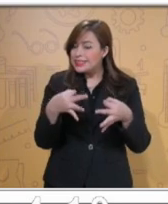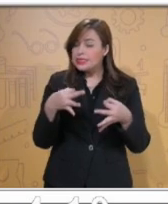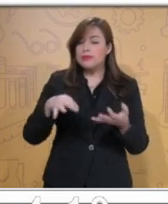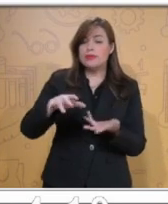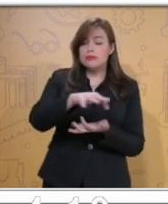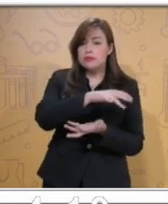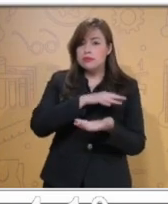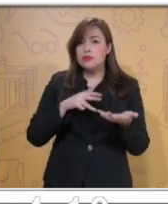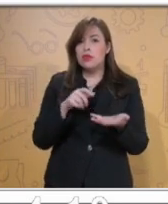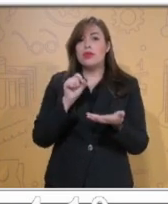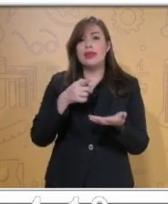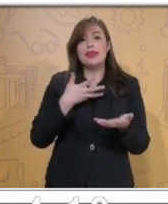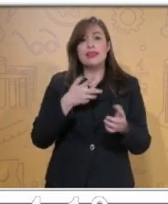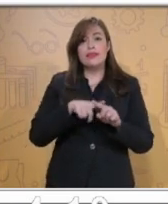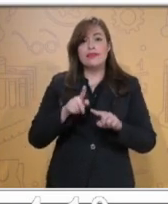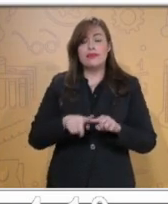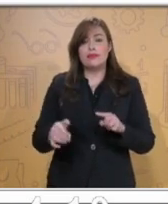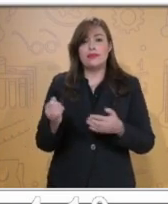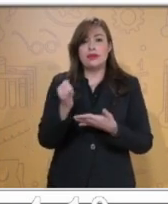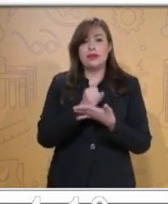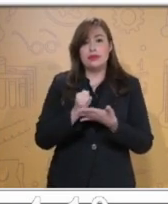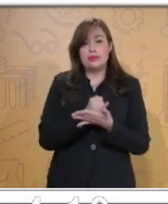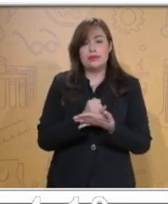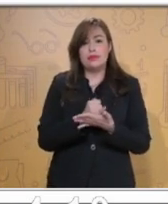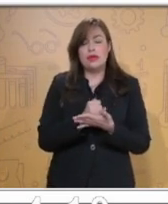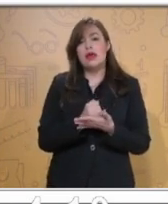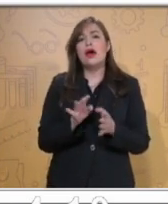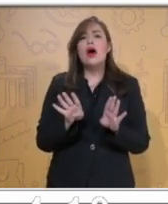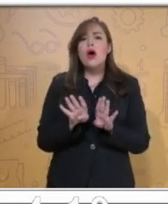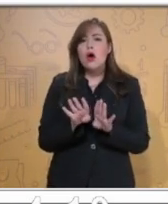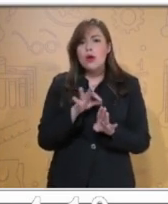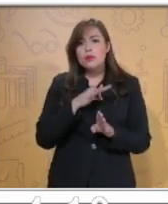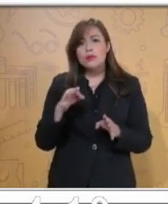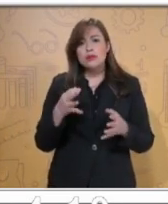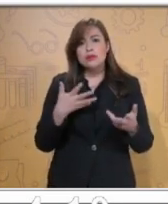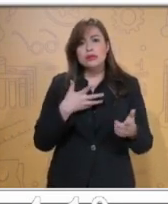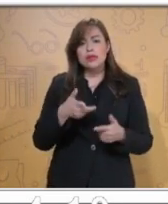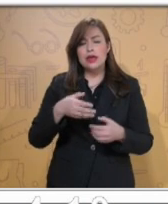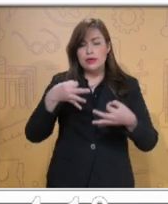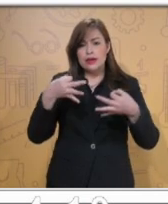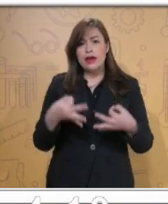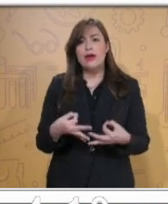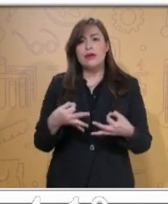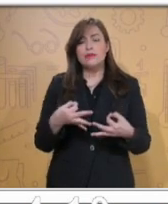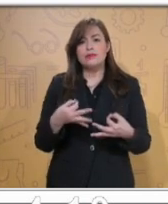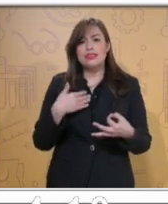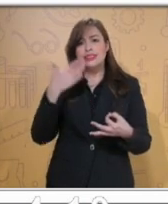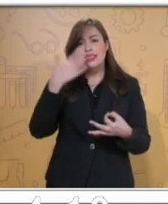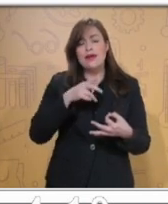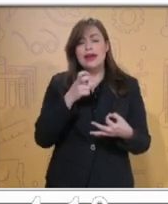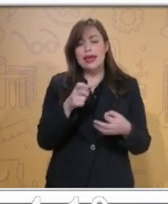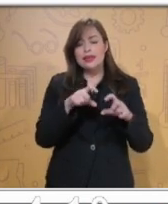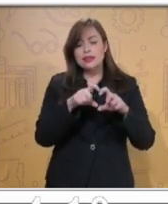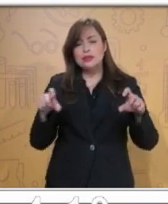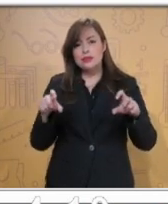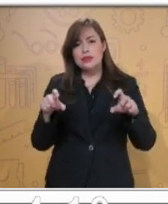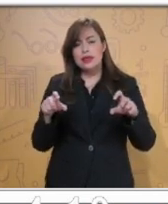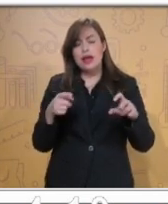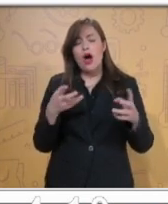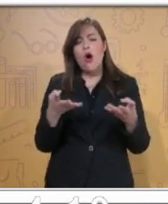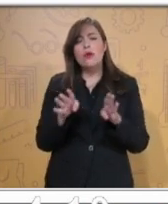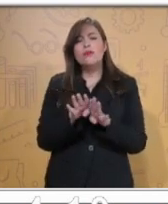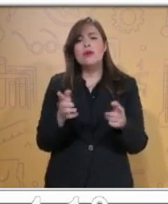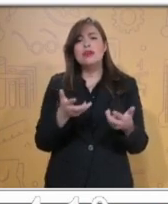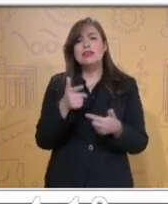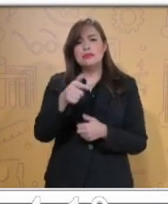and images. How could you describe a comic strip? If you use your own words to say to